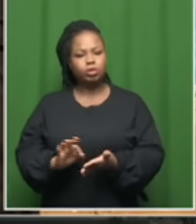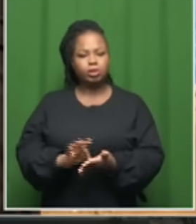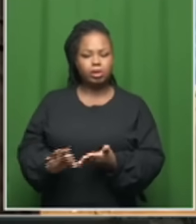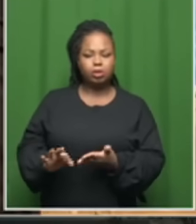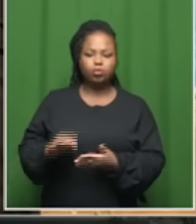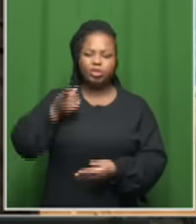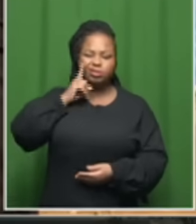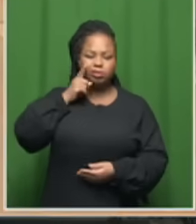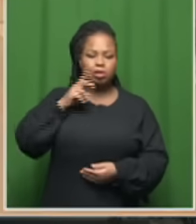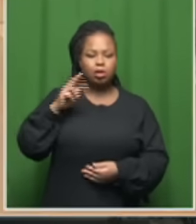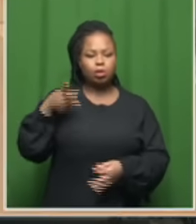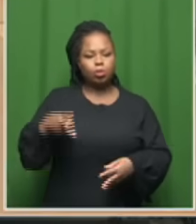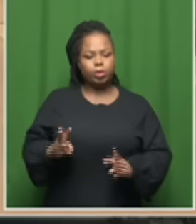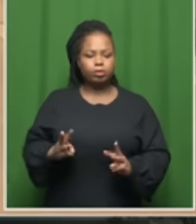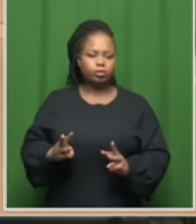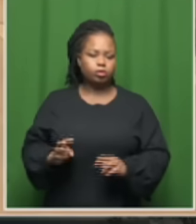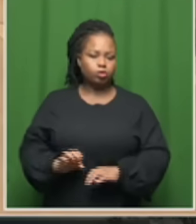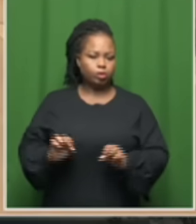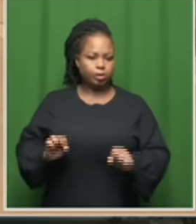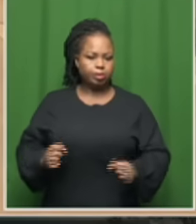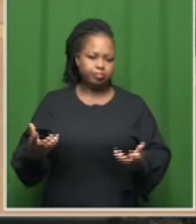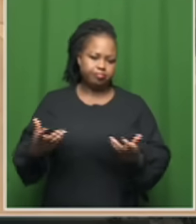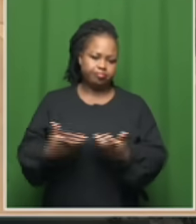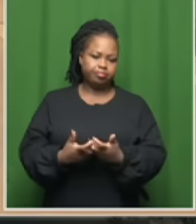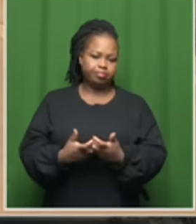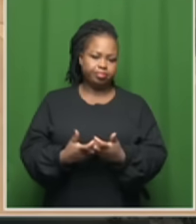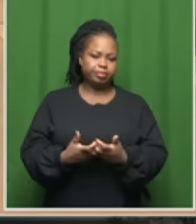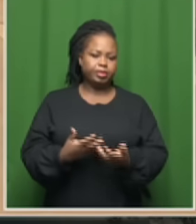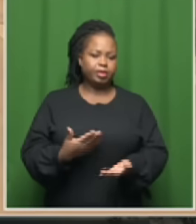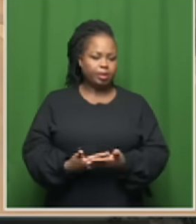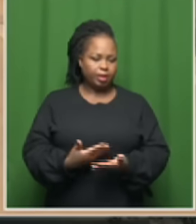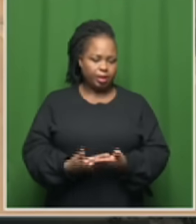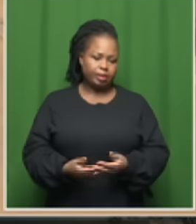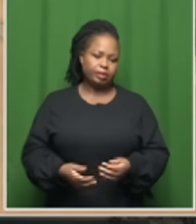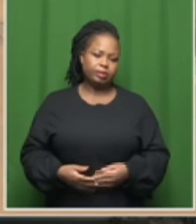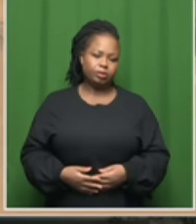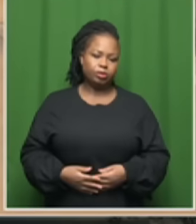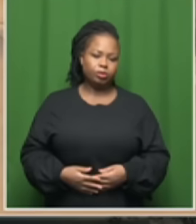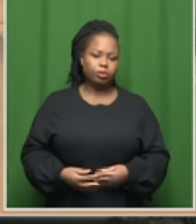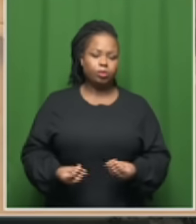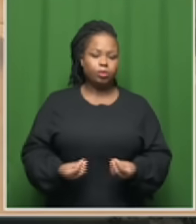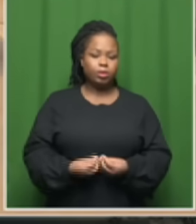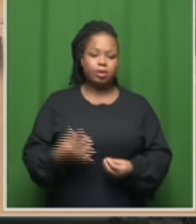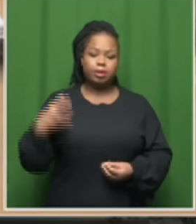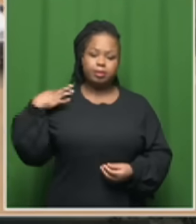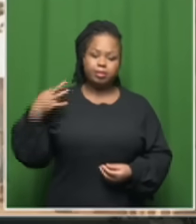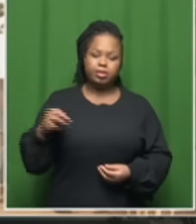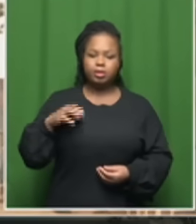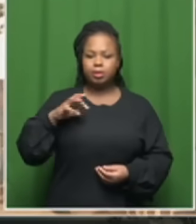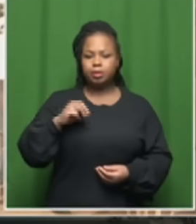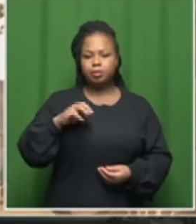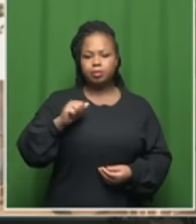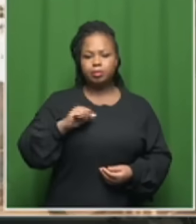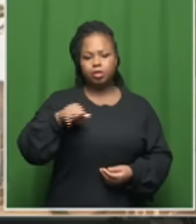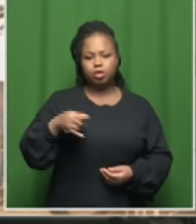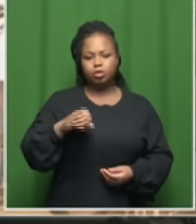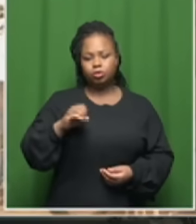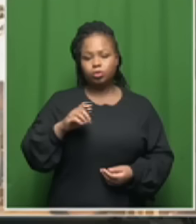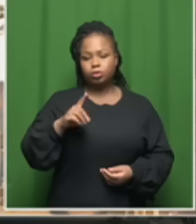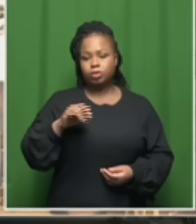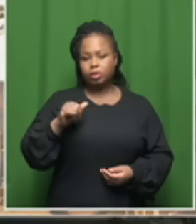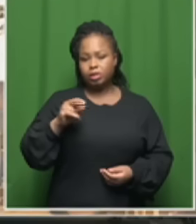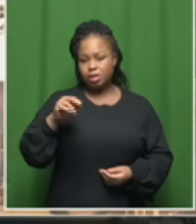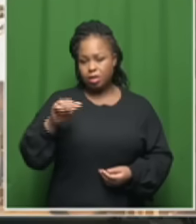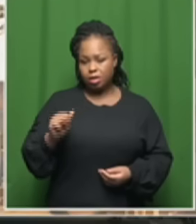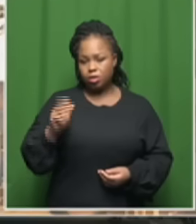that is coming into the system. Very shortly, we will, with Minister Majordina, be launching the study again, the